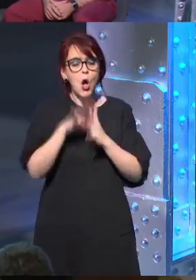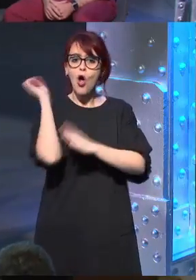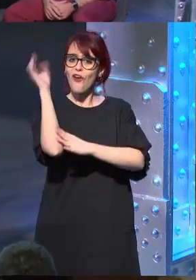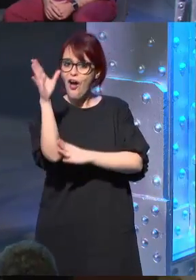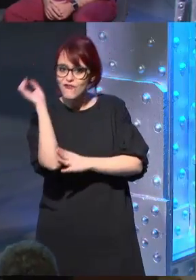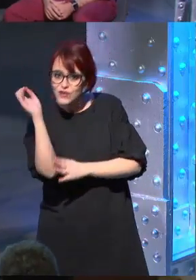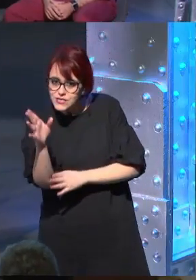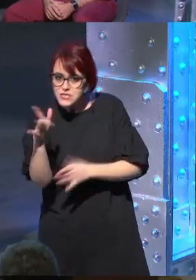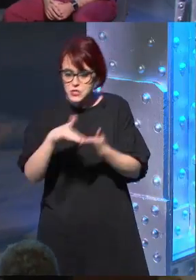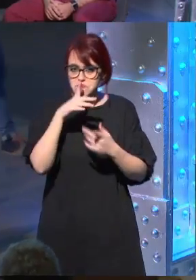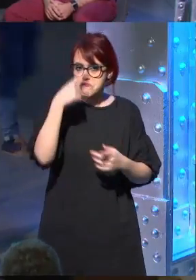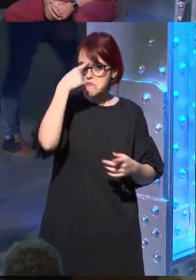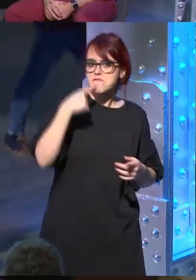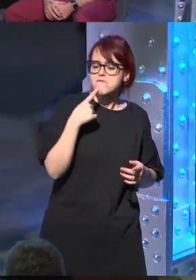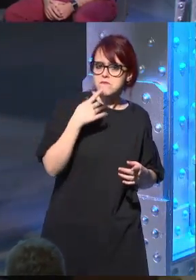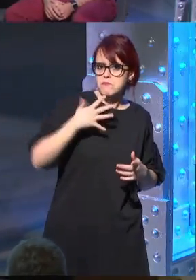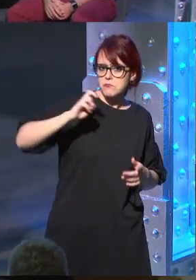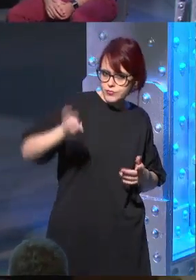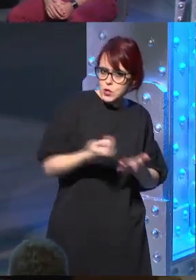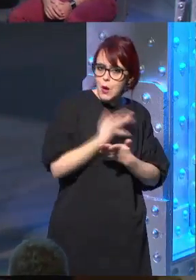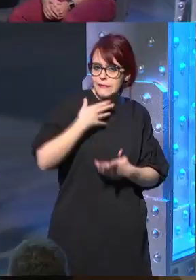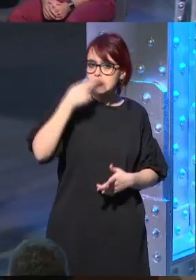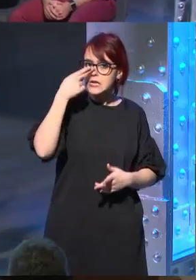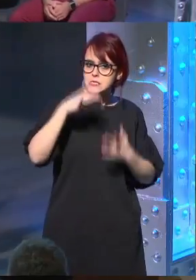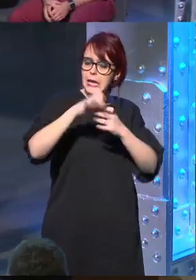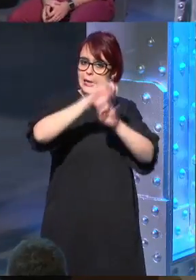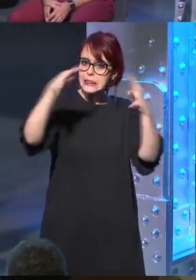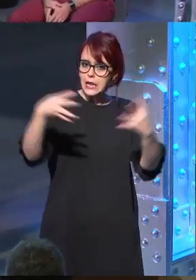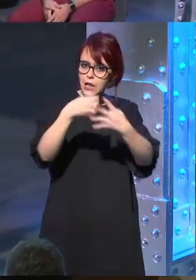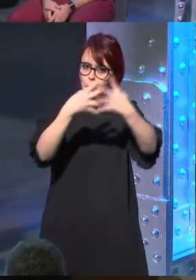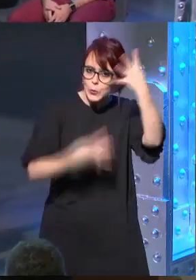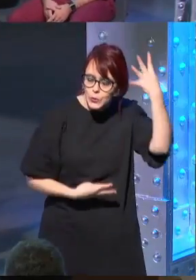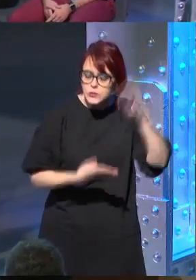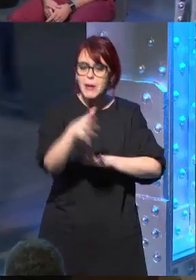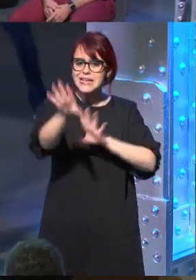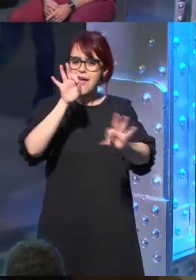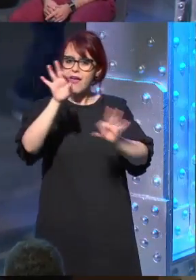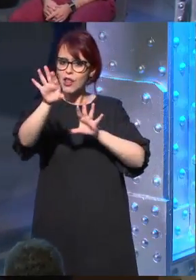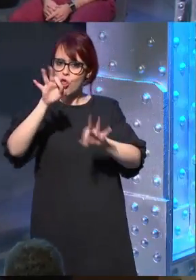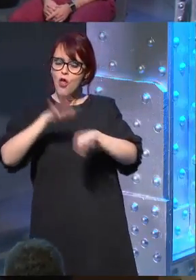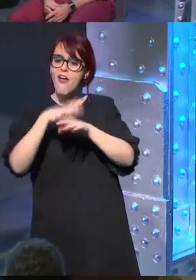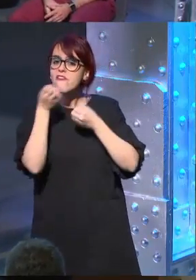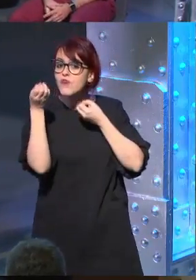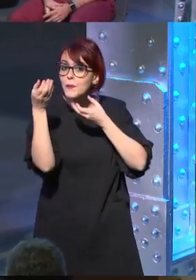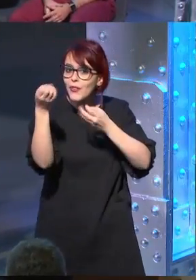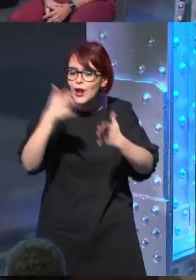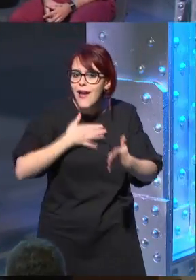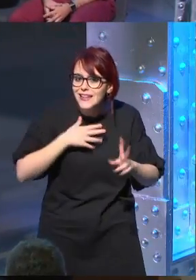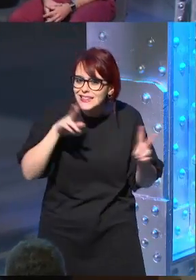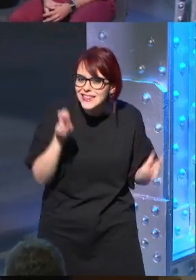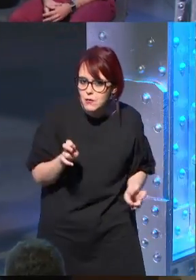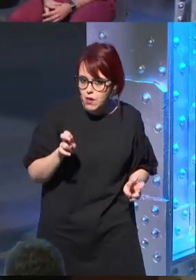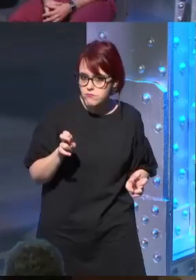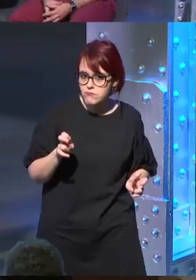in the on the internet for everyone to access it easily. So I select